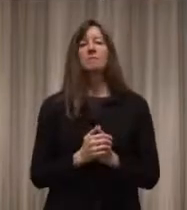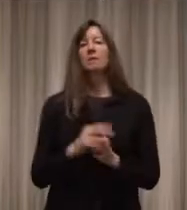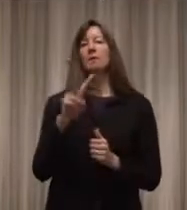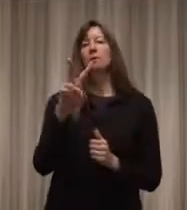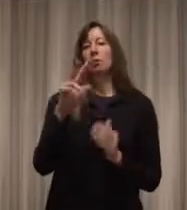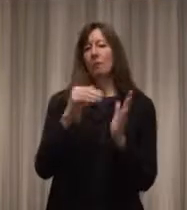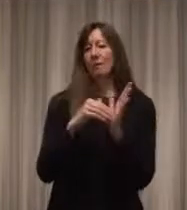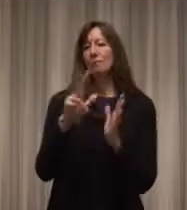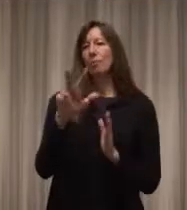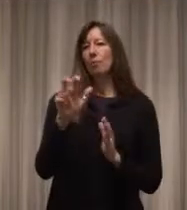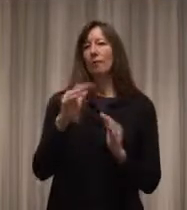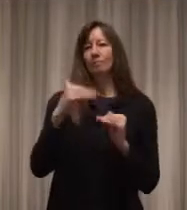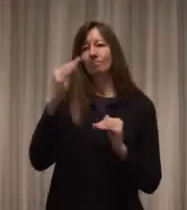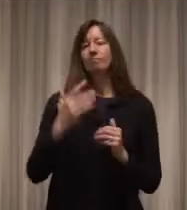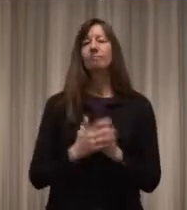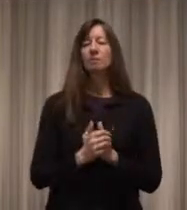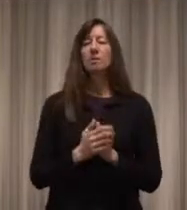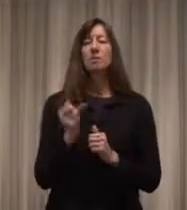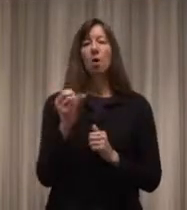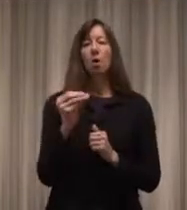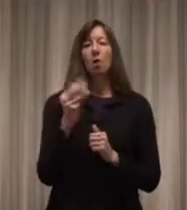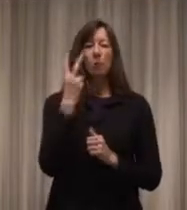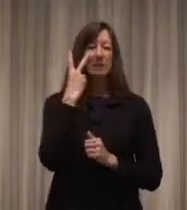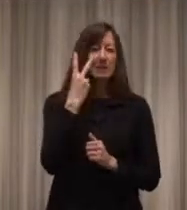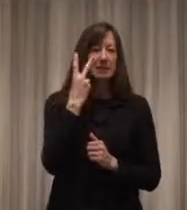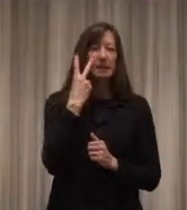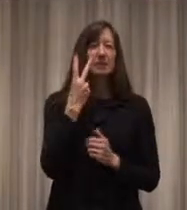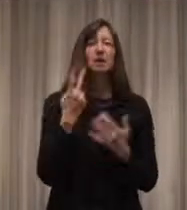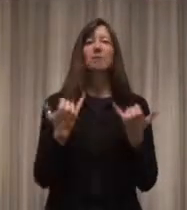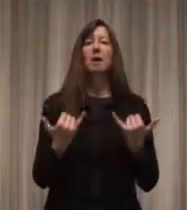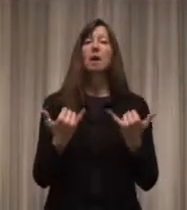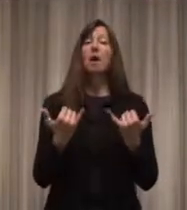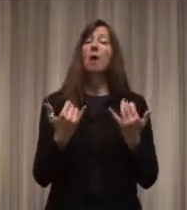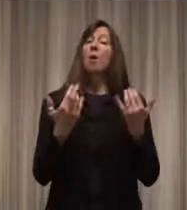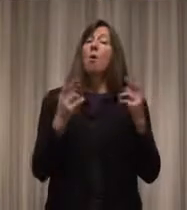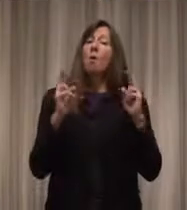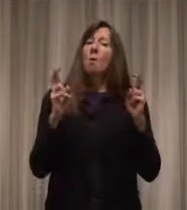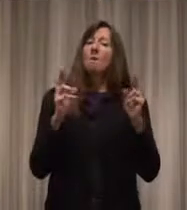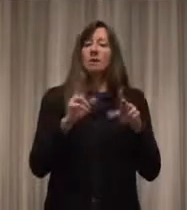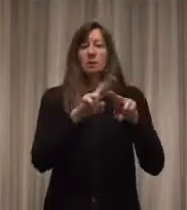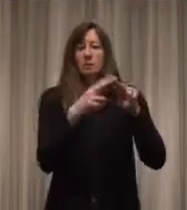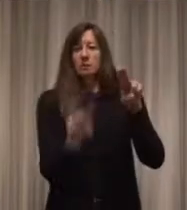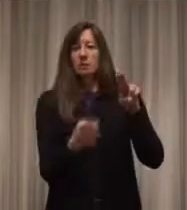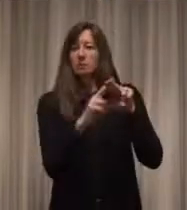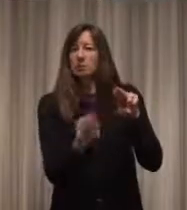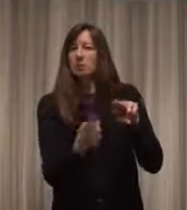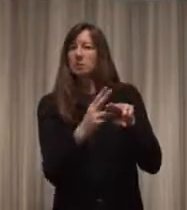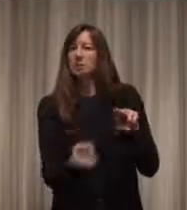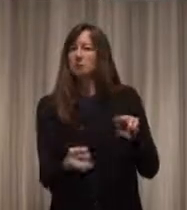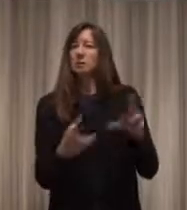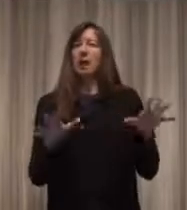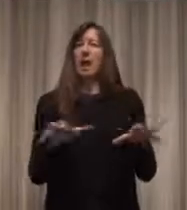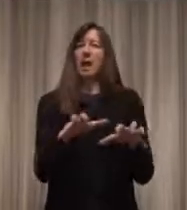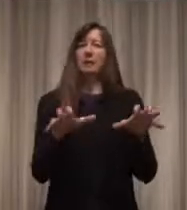additional reductions in active case count if everyone continues to follow those precautions.